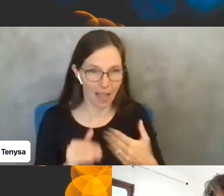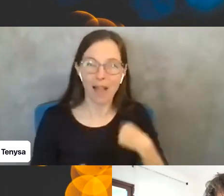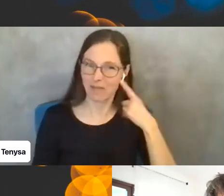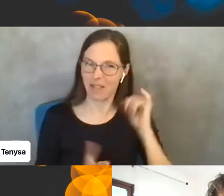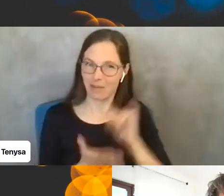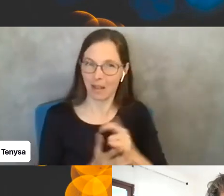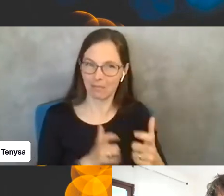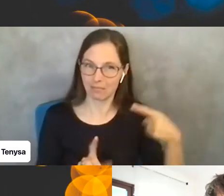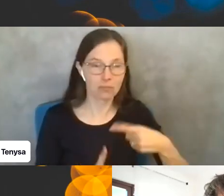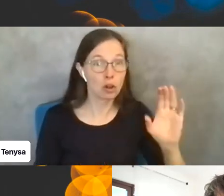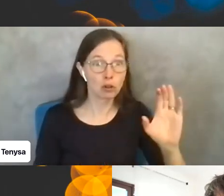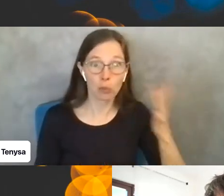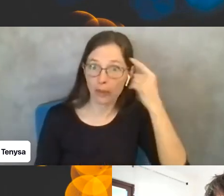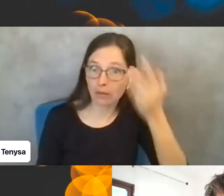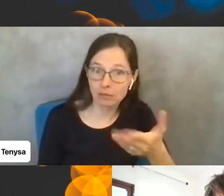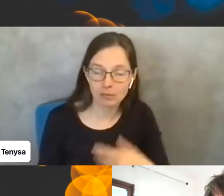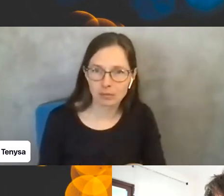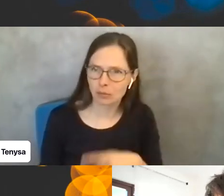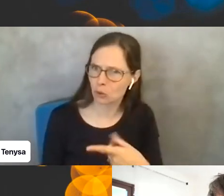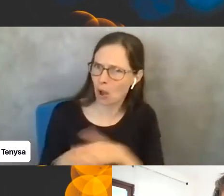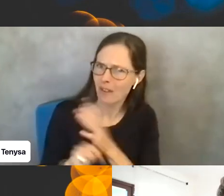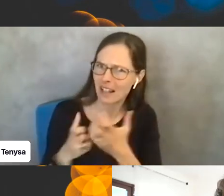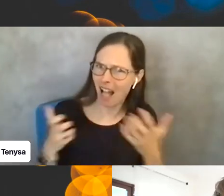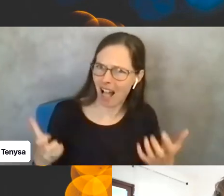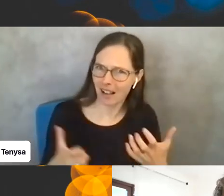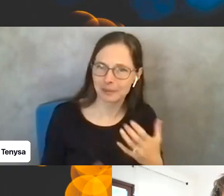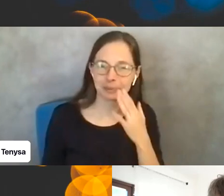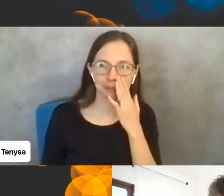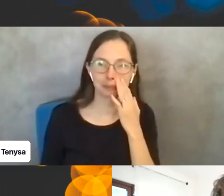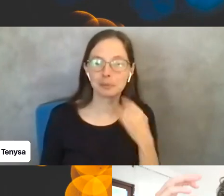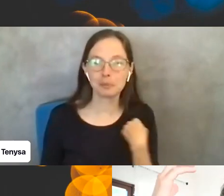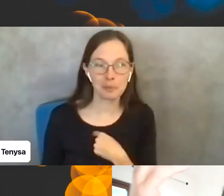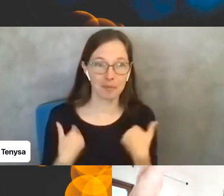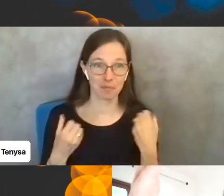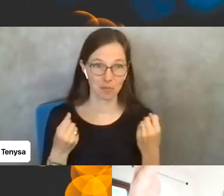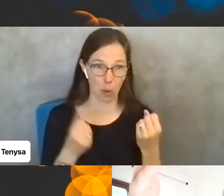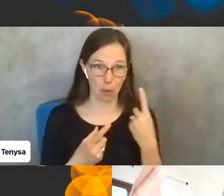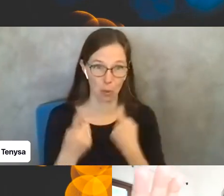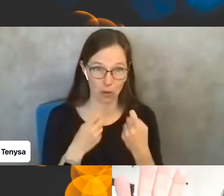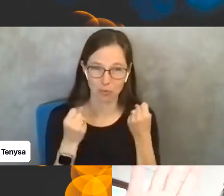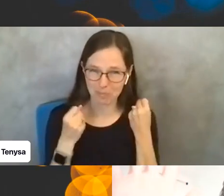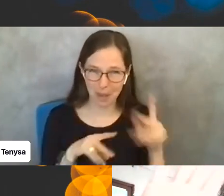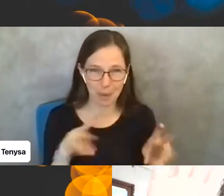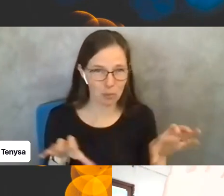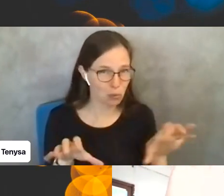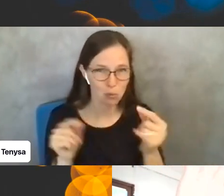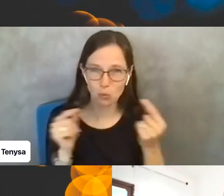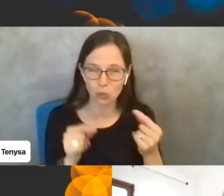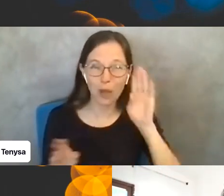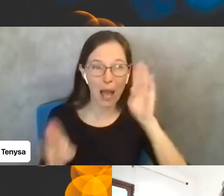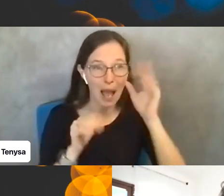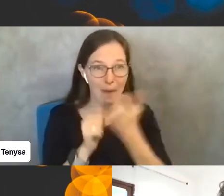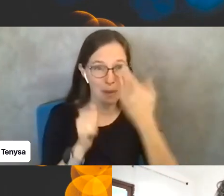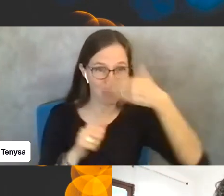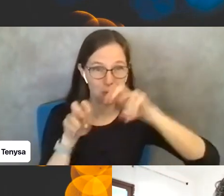gist. Charlie, what do you think? You covered so much, and we have so many questions. There's so many people doing stuff. Hi, everybody in the front